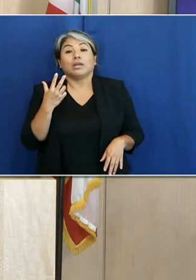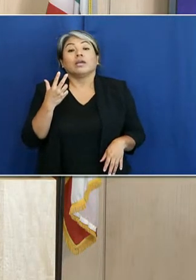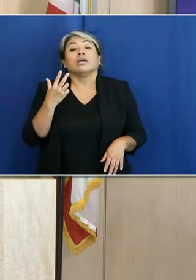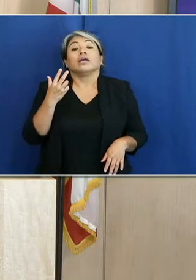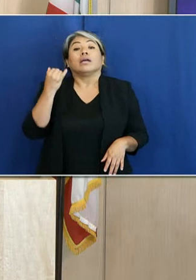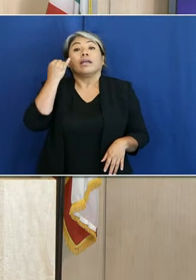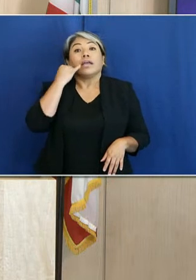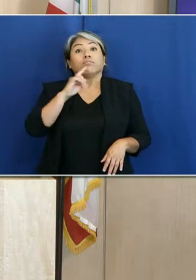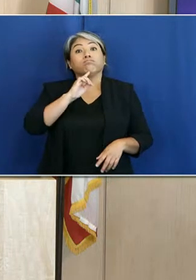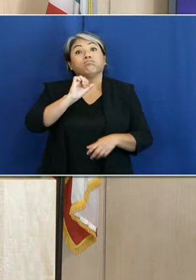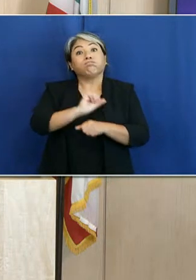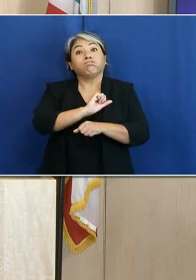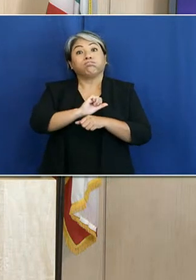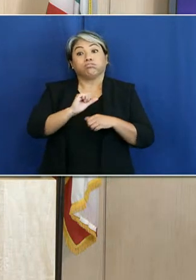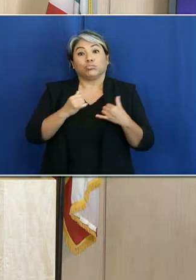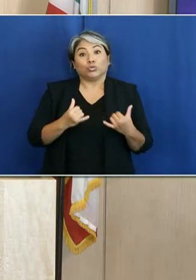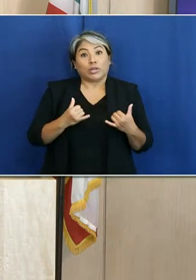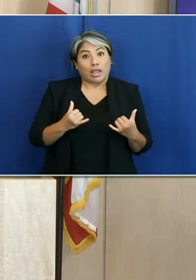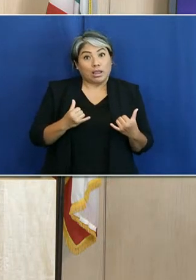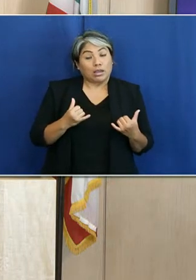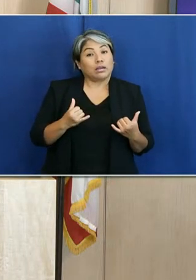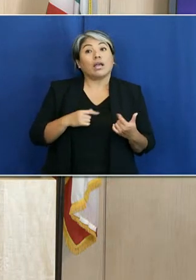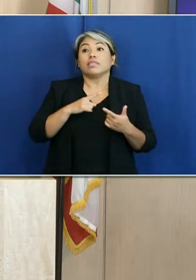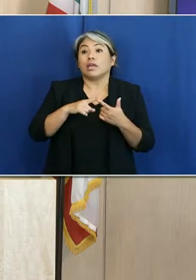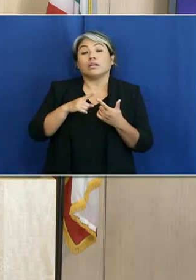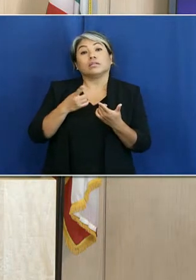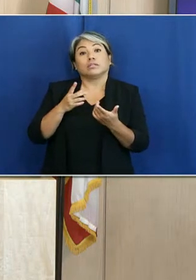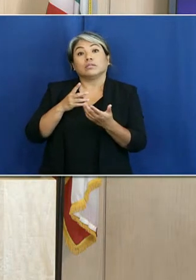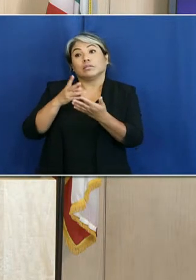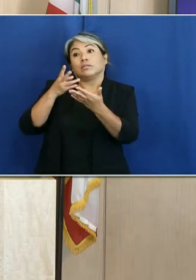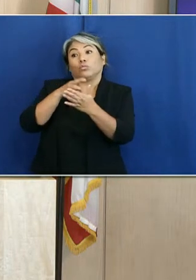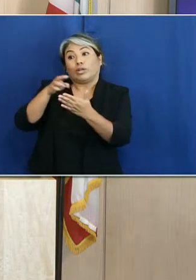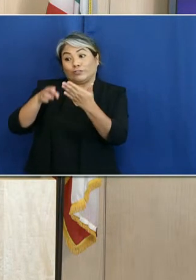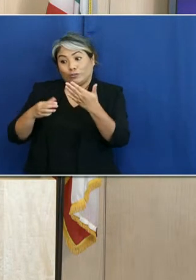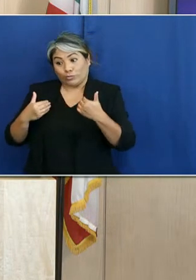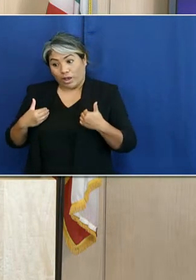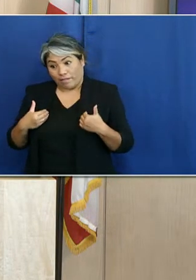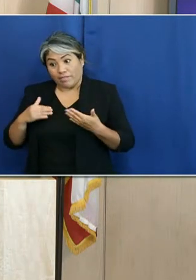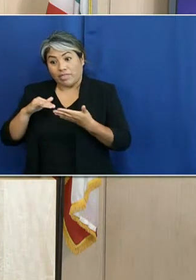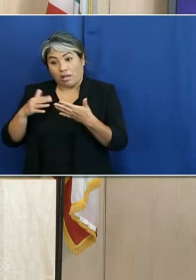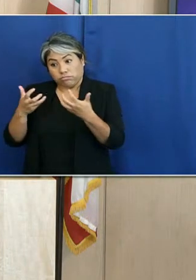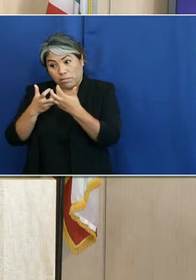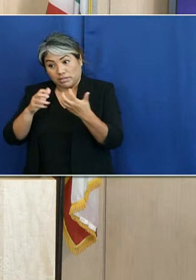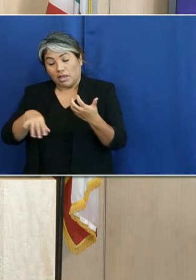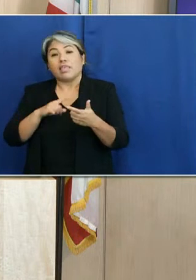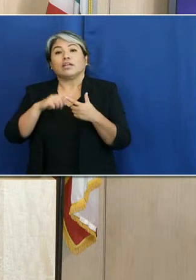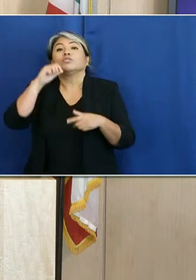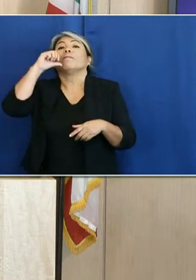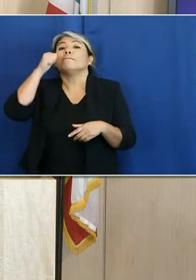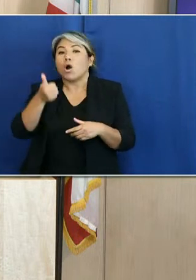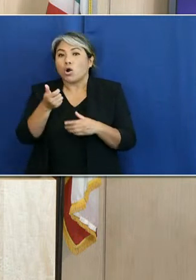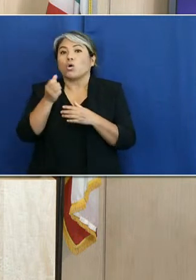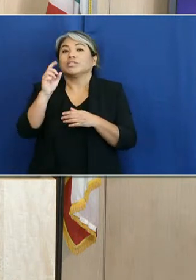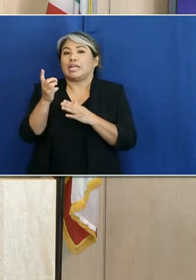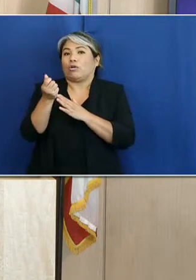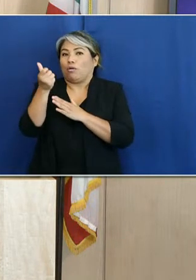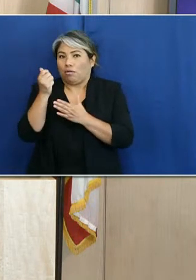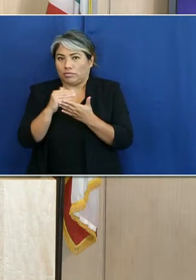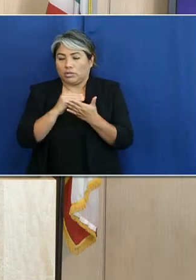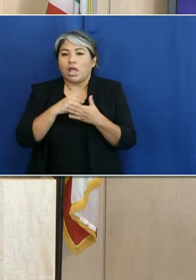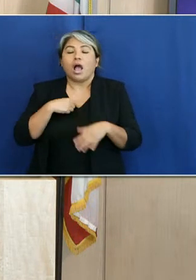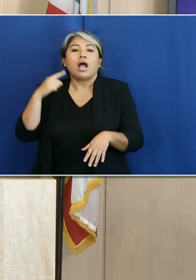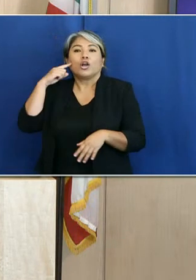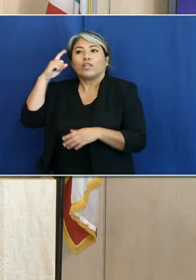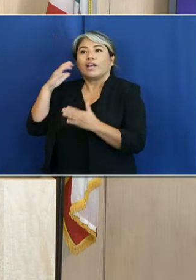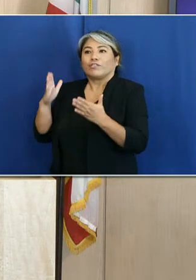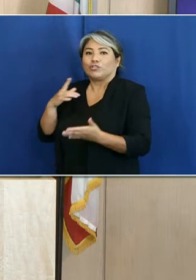that indeed is the case today and the results that we have show that, then tomorrow we would come off the list. I heard the